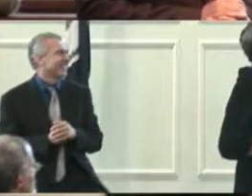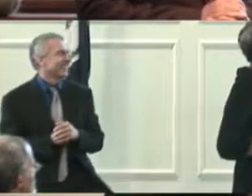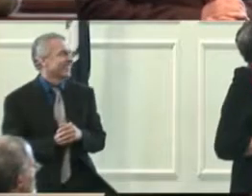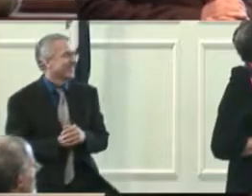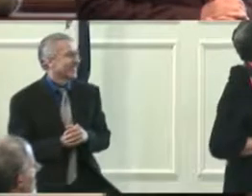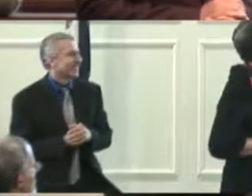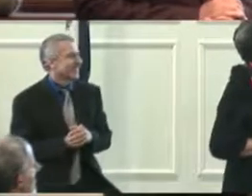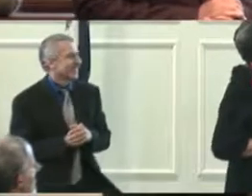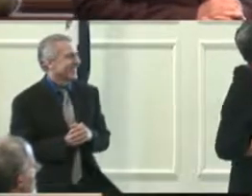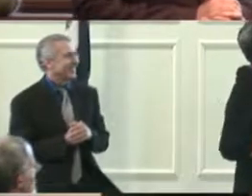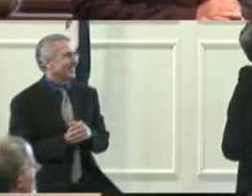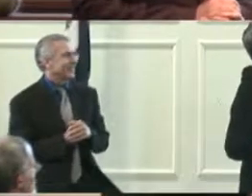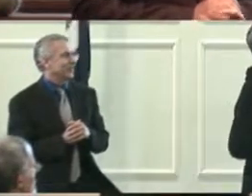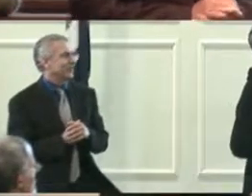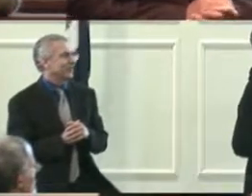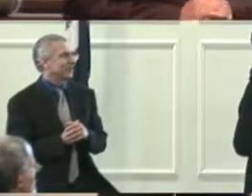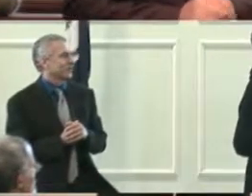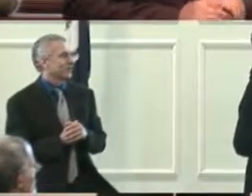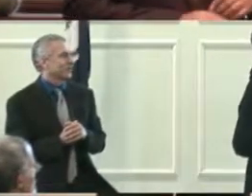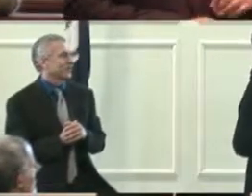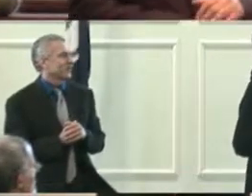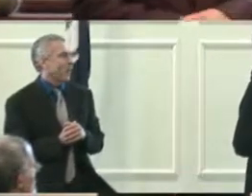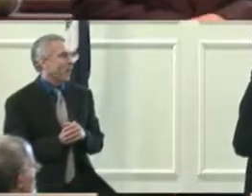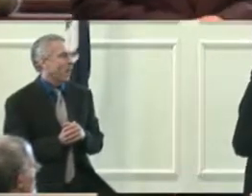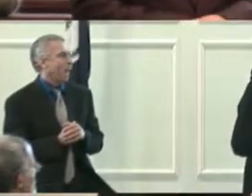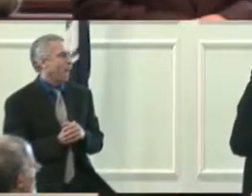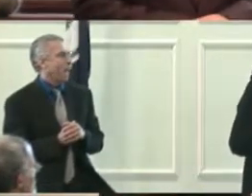Chris Blythe,